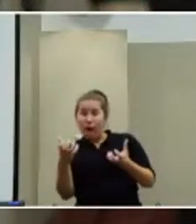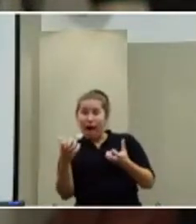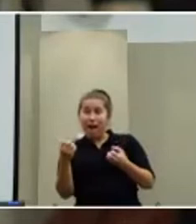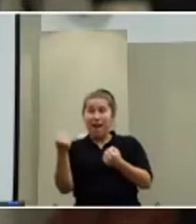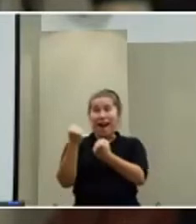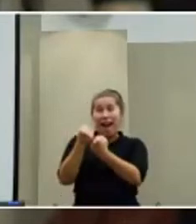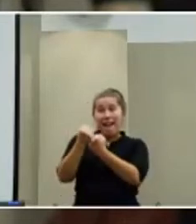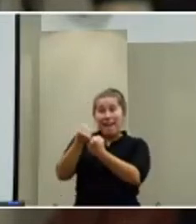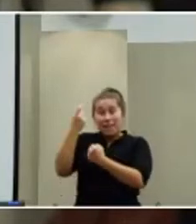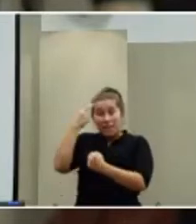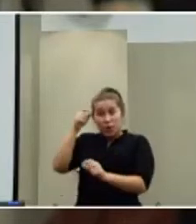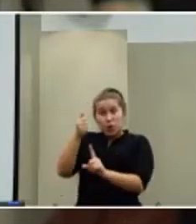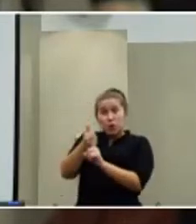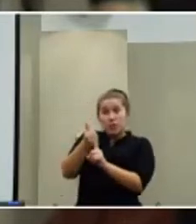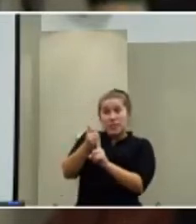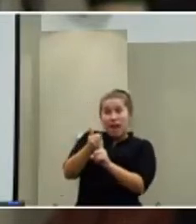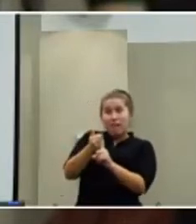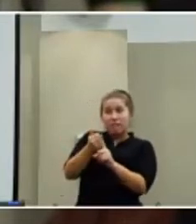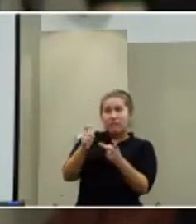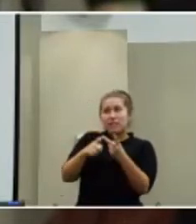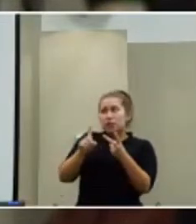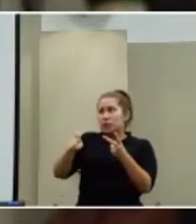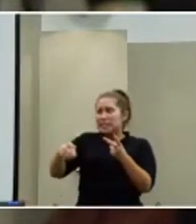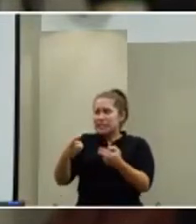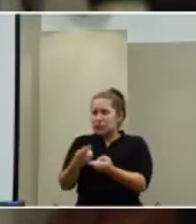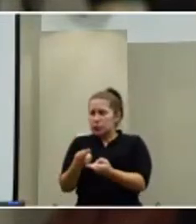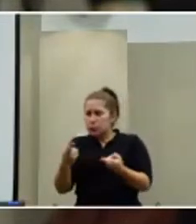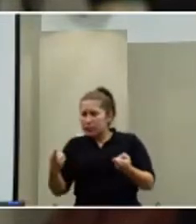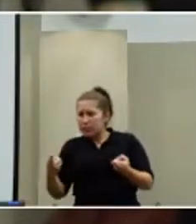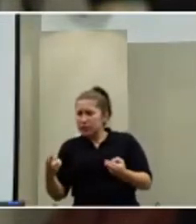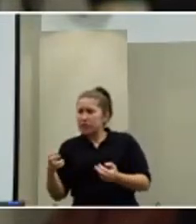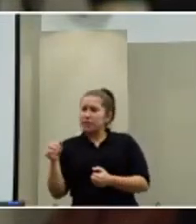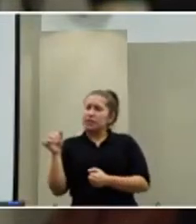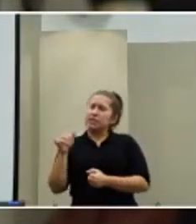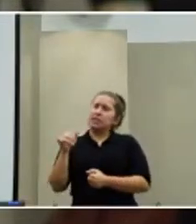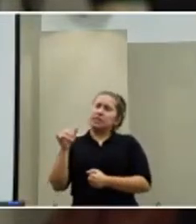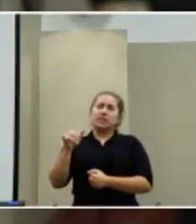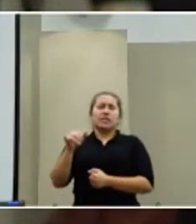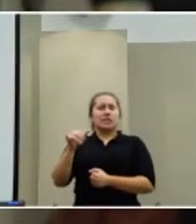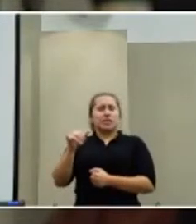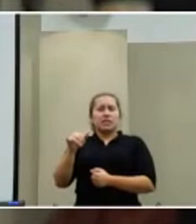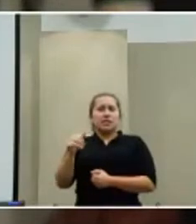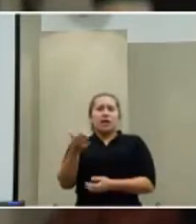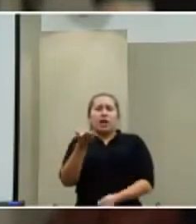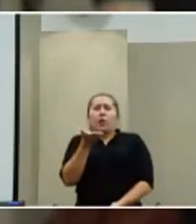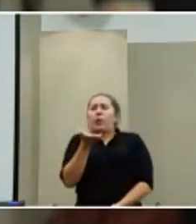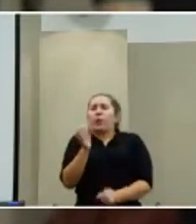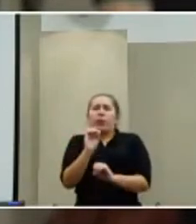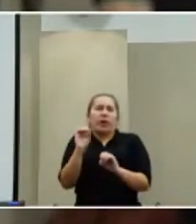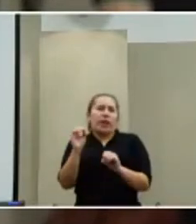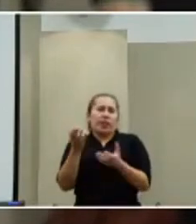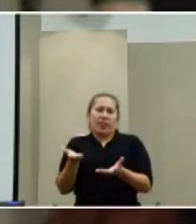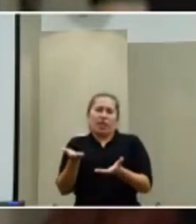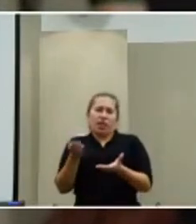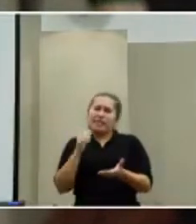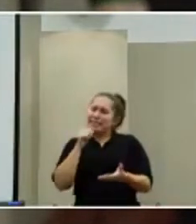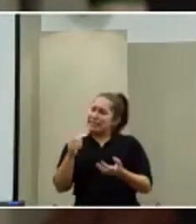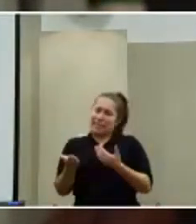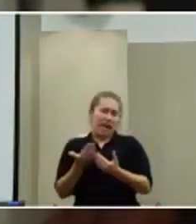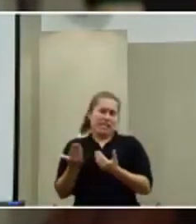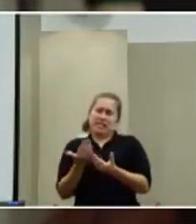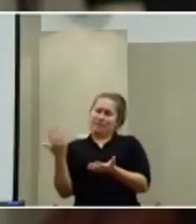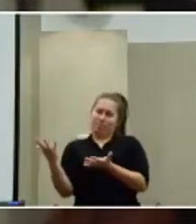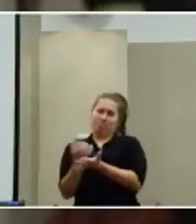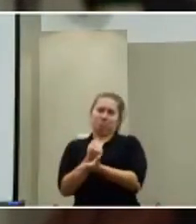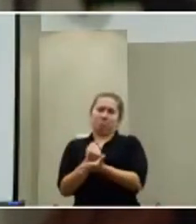advocate for yourself or you need a resource, it doesn't exist easily.